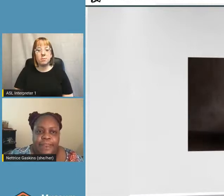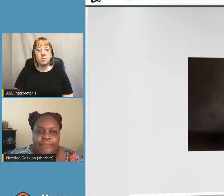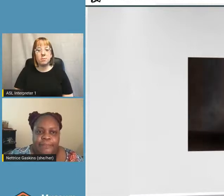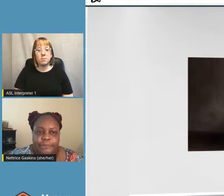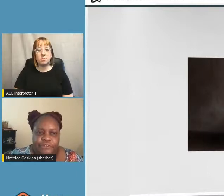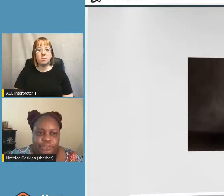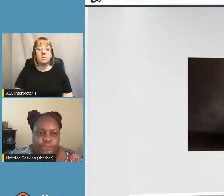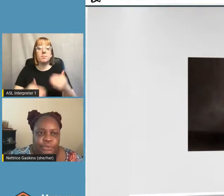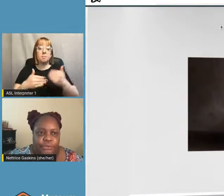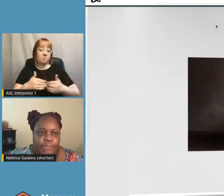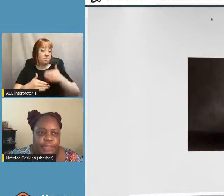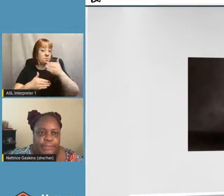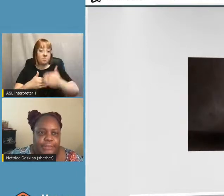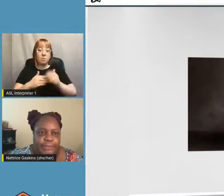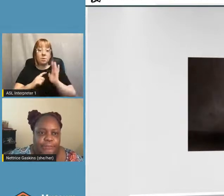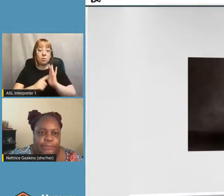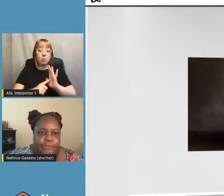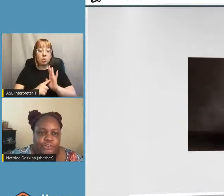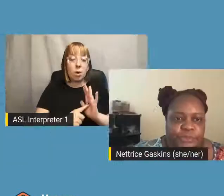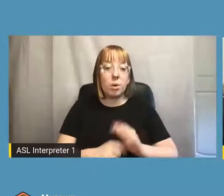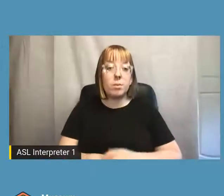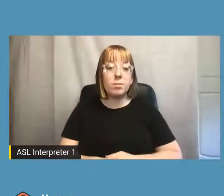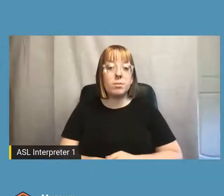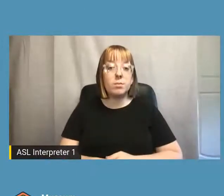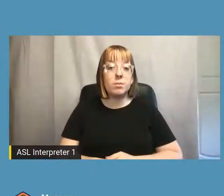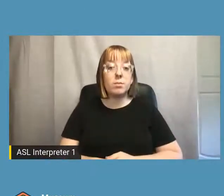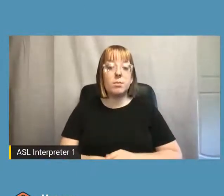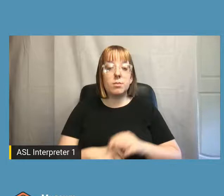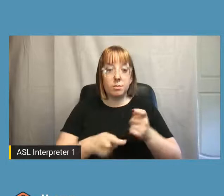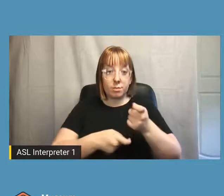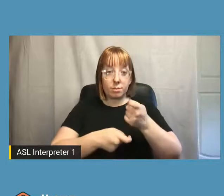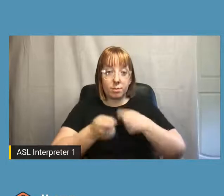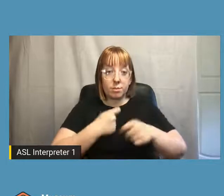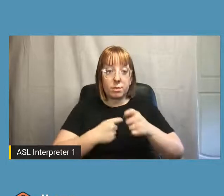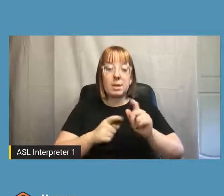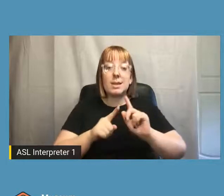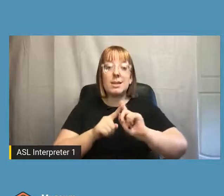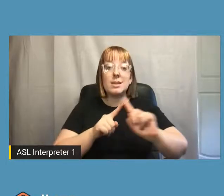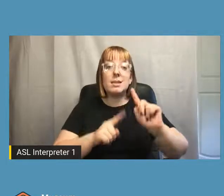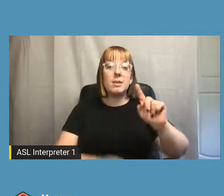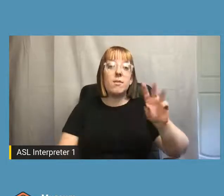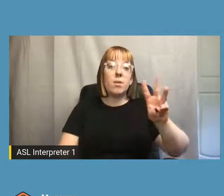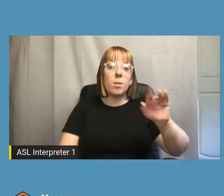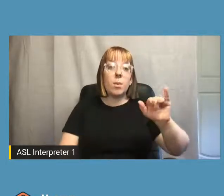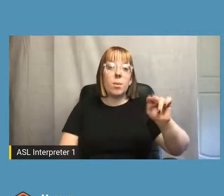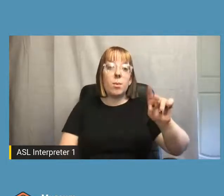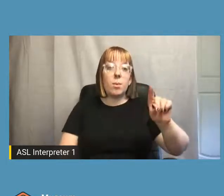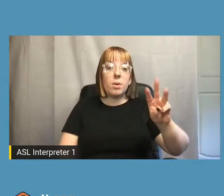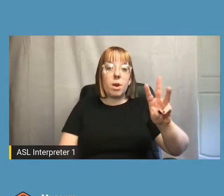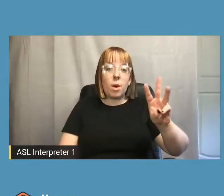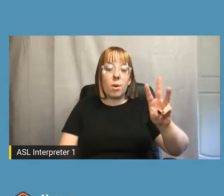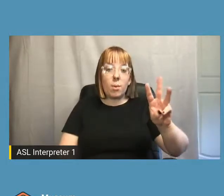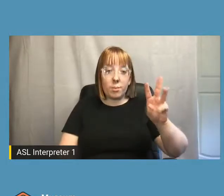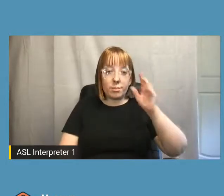And so the next thing I'm gonna show is I'm going to switch over to a different window and show you